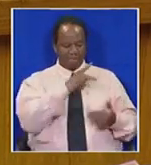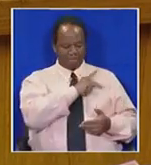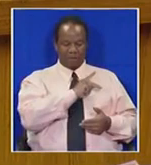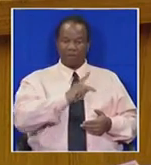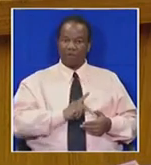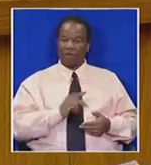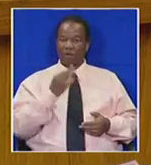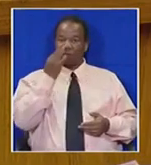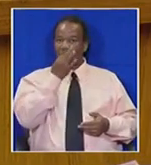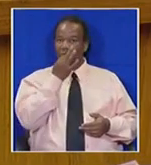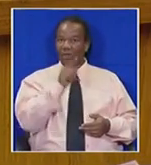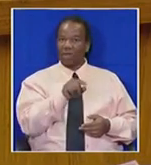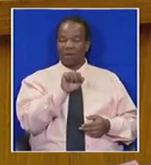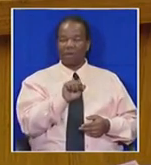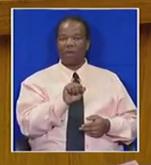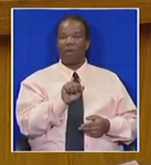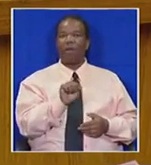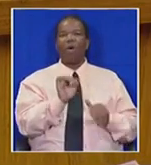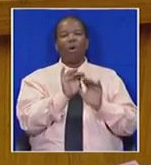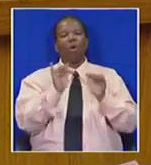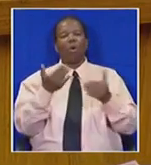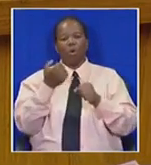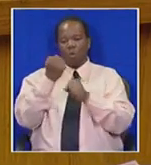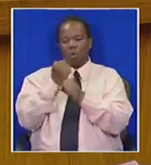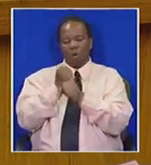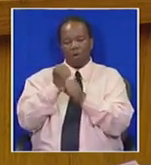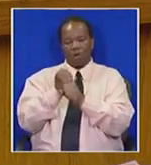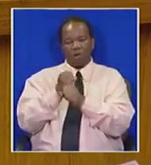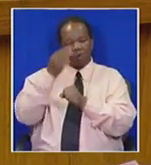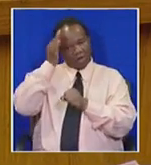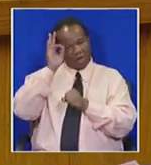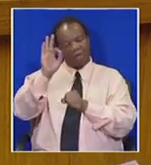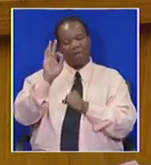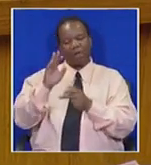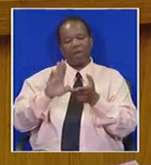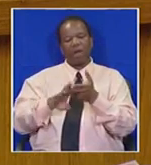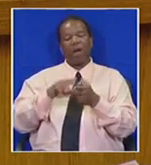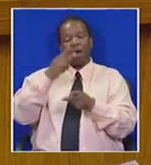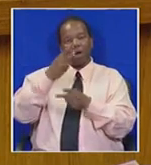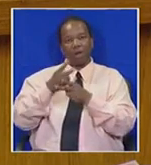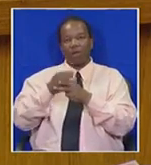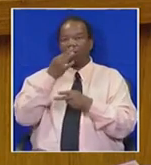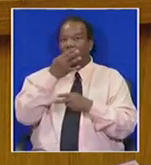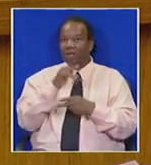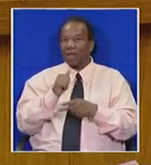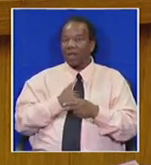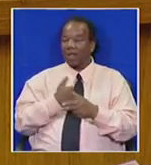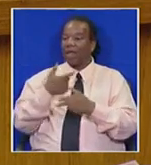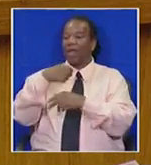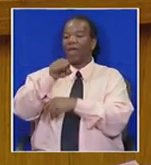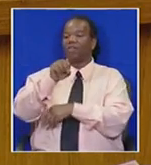the configuration and the effectiveness of government, you also emphasize the effectiveness and governance of